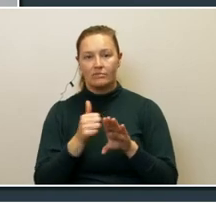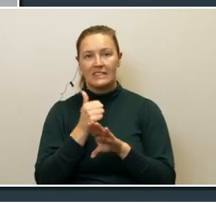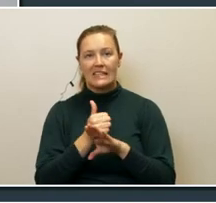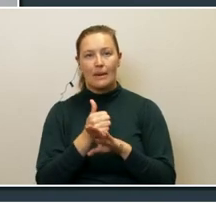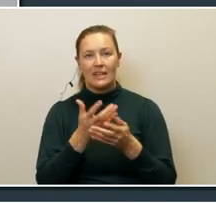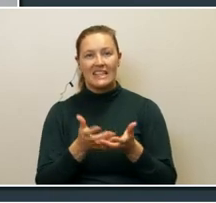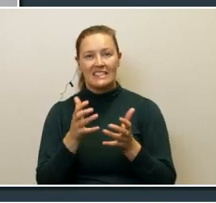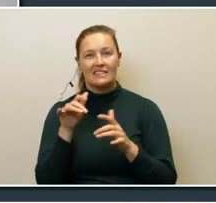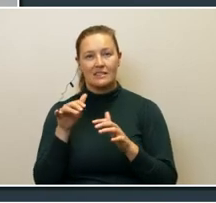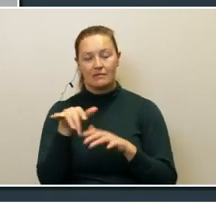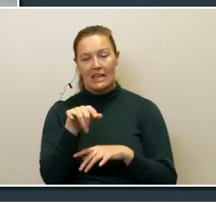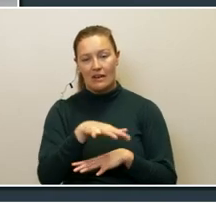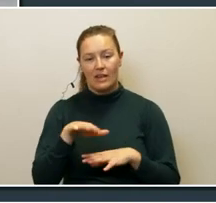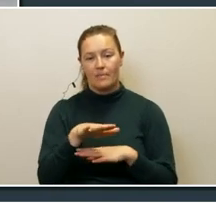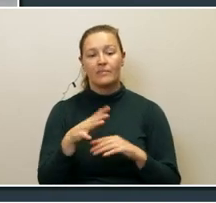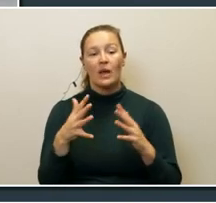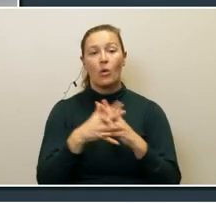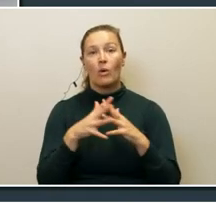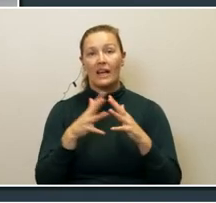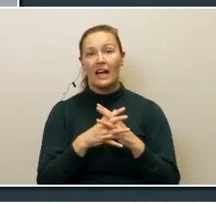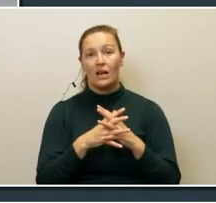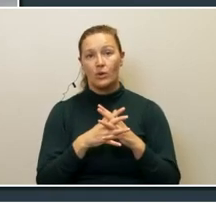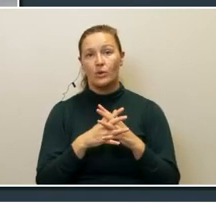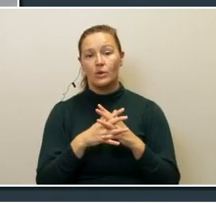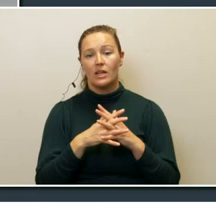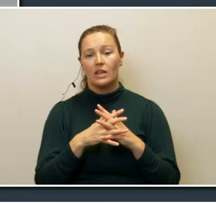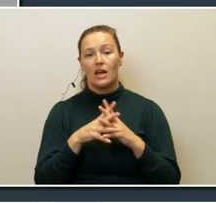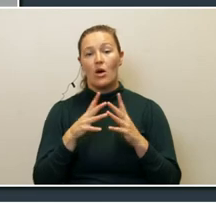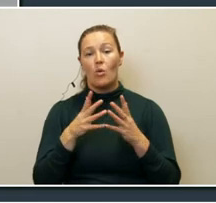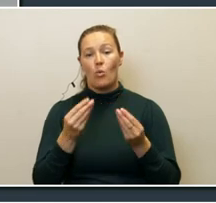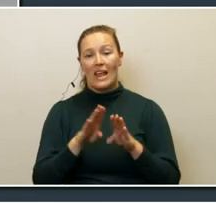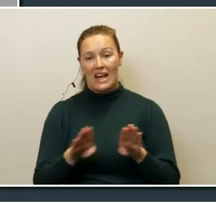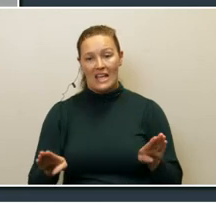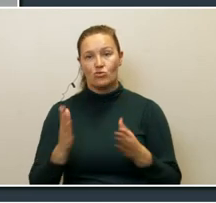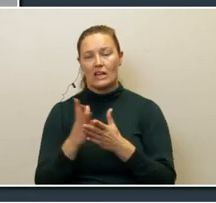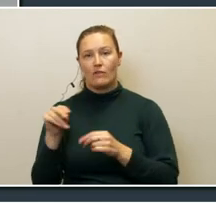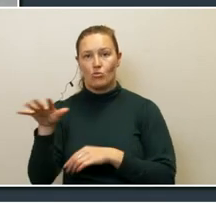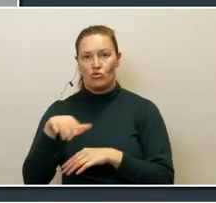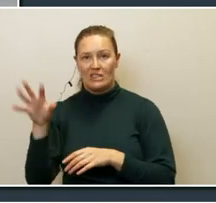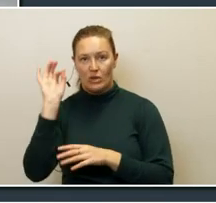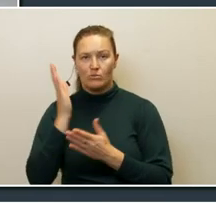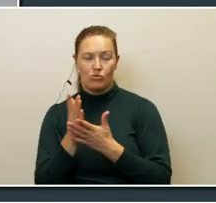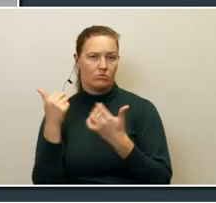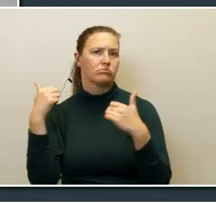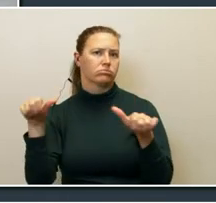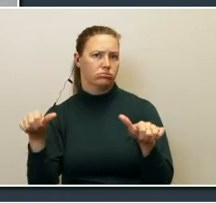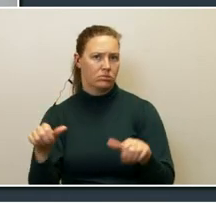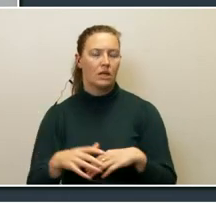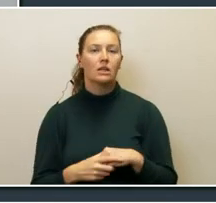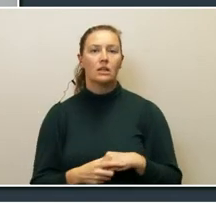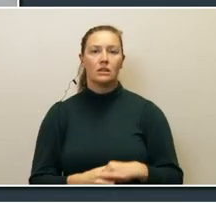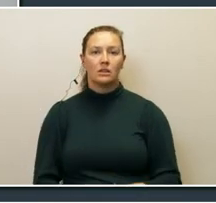I realise that Waikahu wetland is largely the work of Hawke's Bay Regional Council, but I would like to say what a great success it has